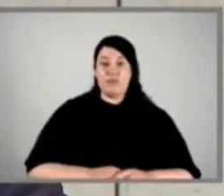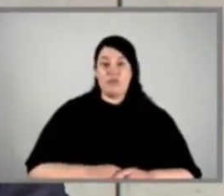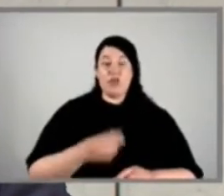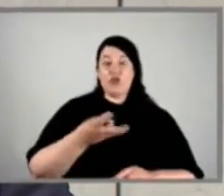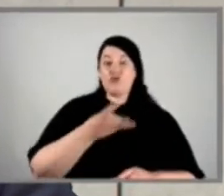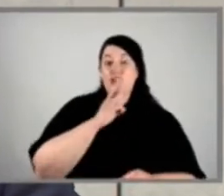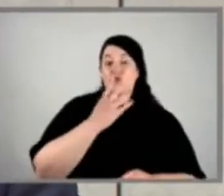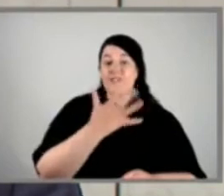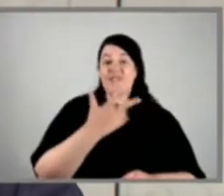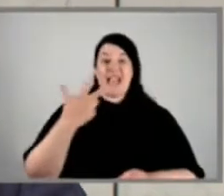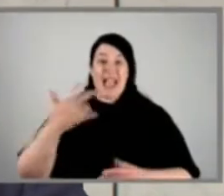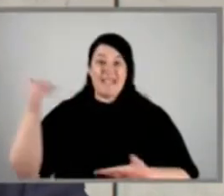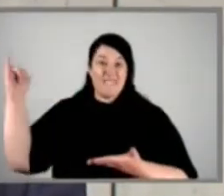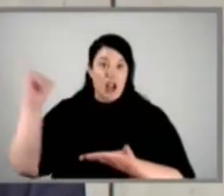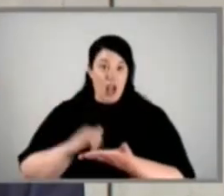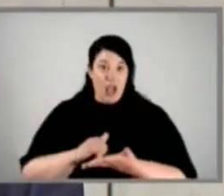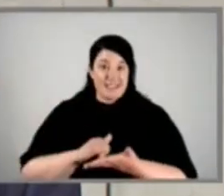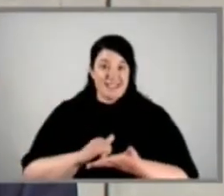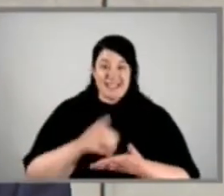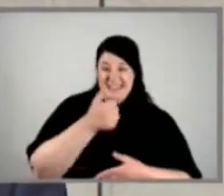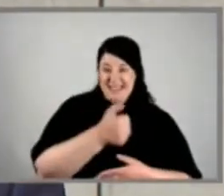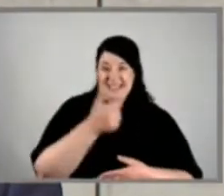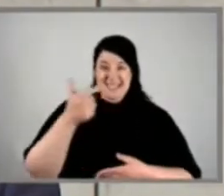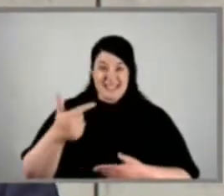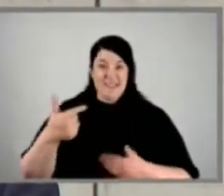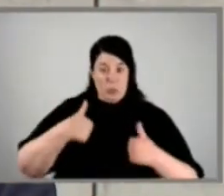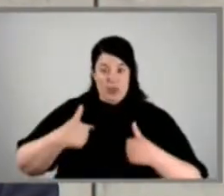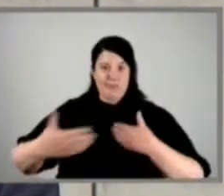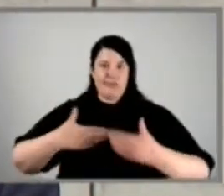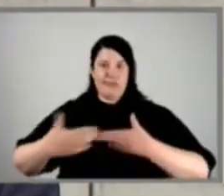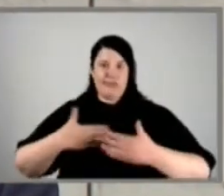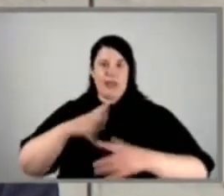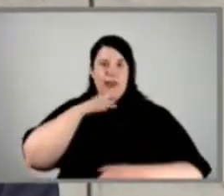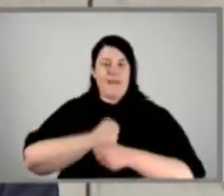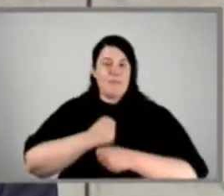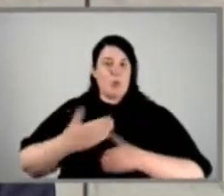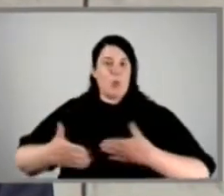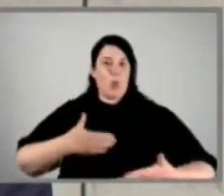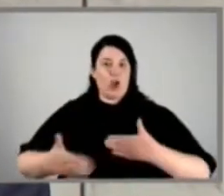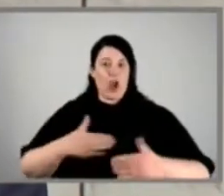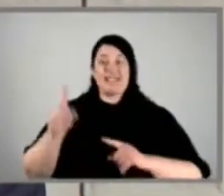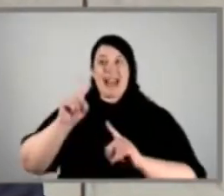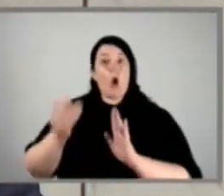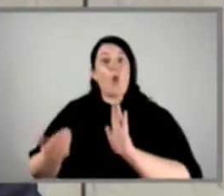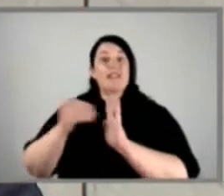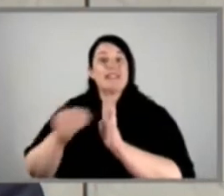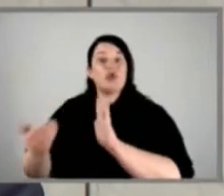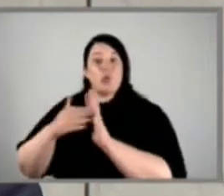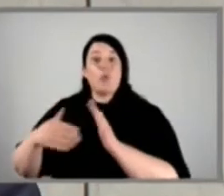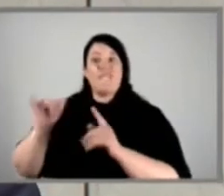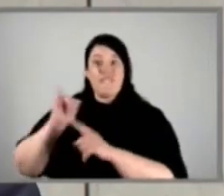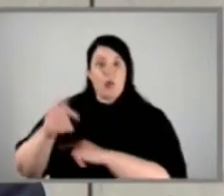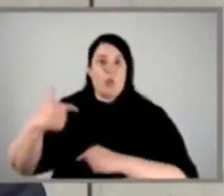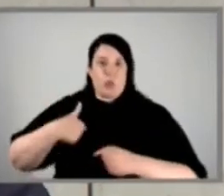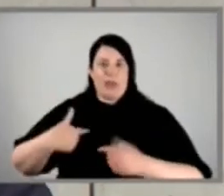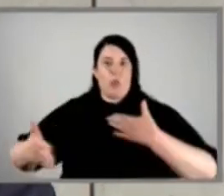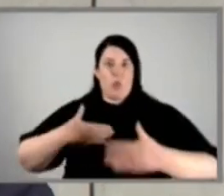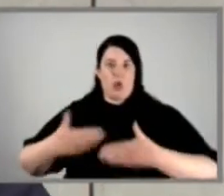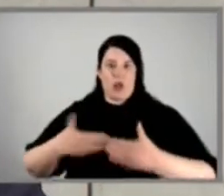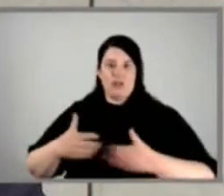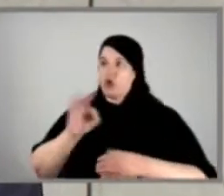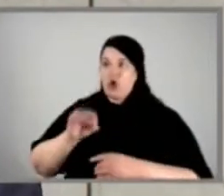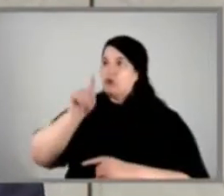which 67 were directly facilitated by the government. And we have many additional flights now that we're doing now. So this has been an